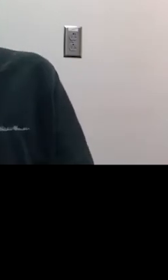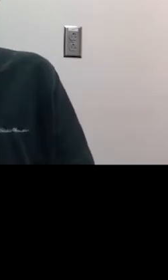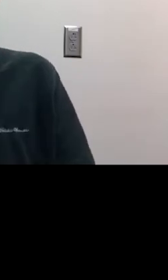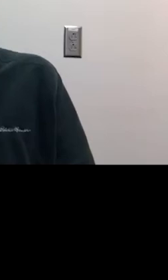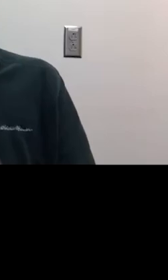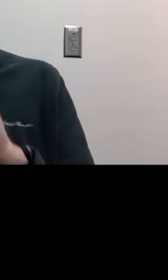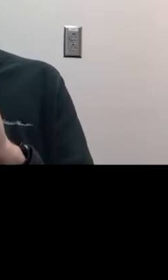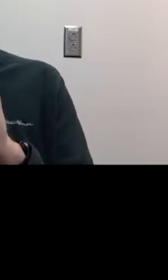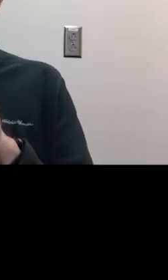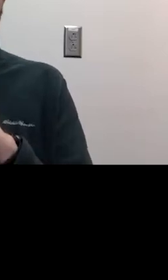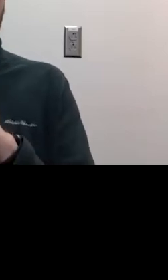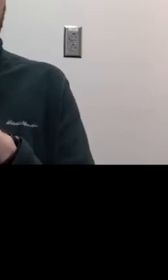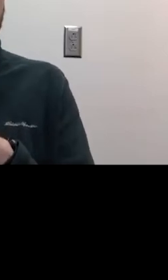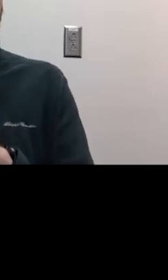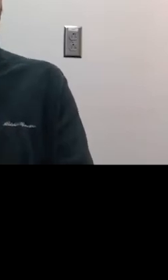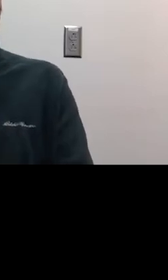reflect those